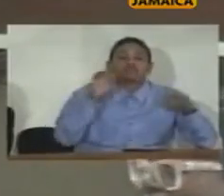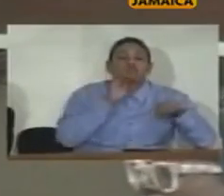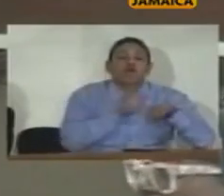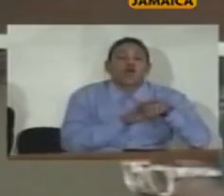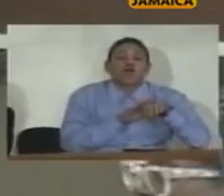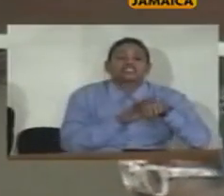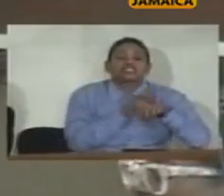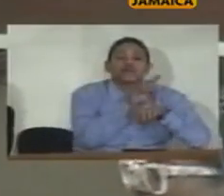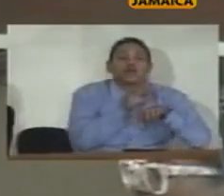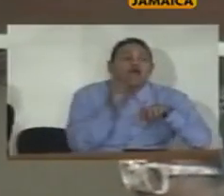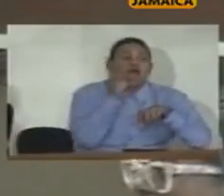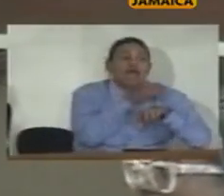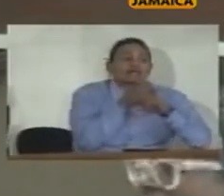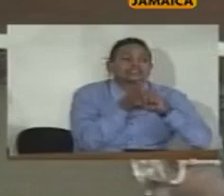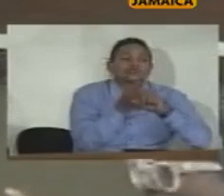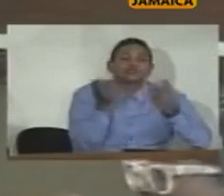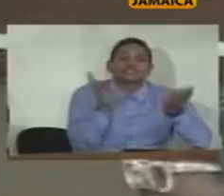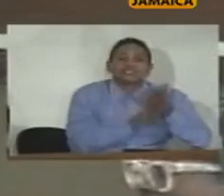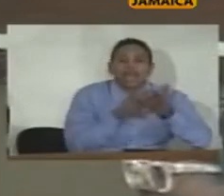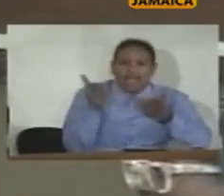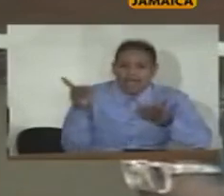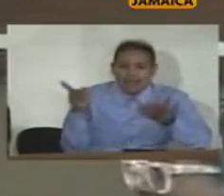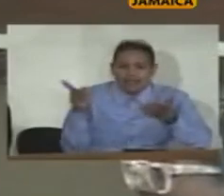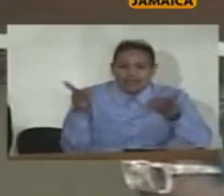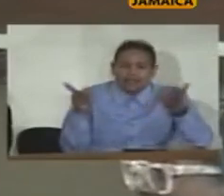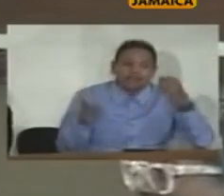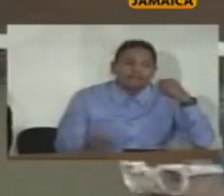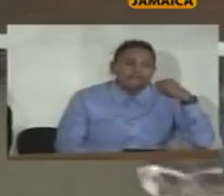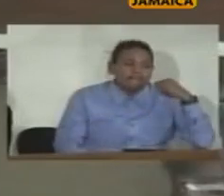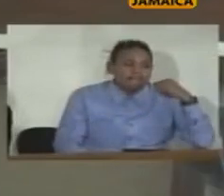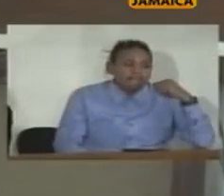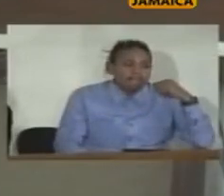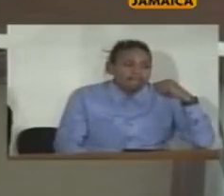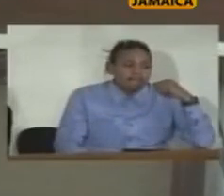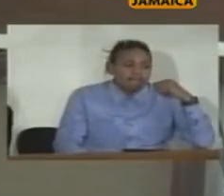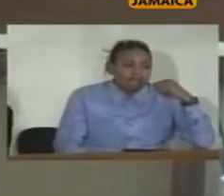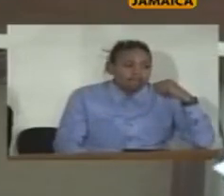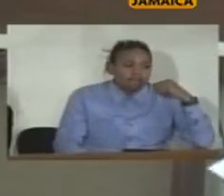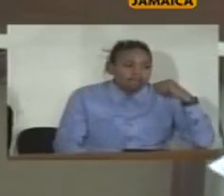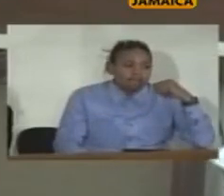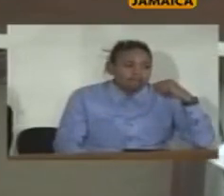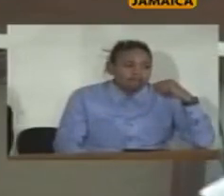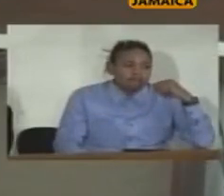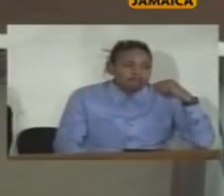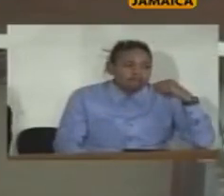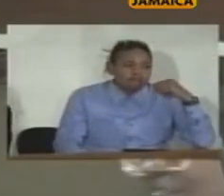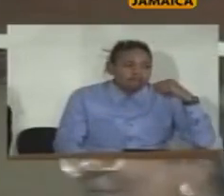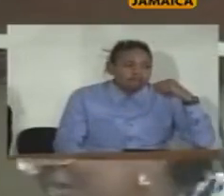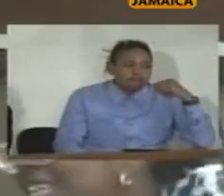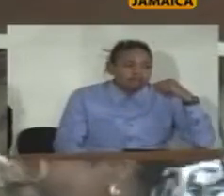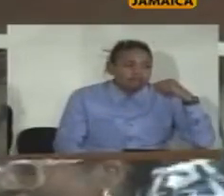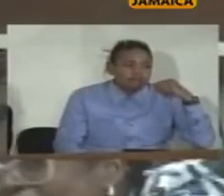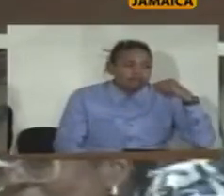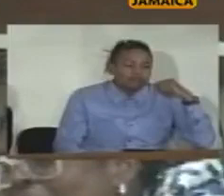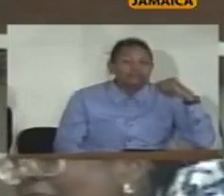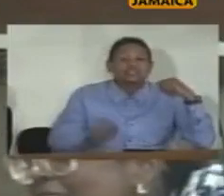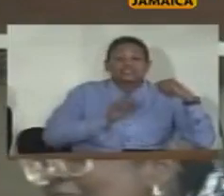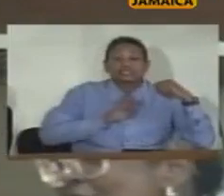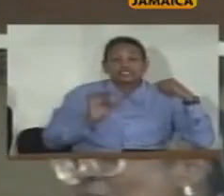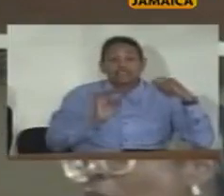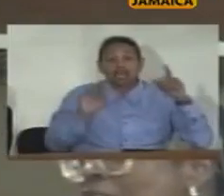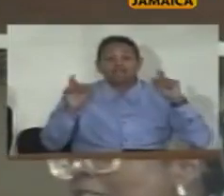were being asked to sign. And the staff, the management